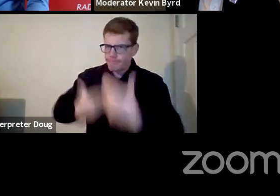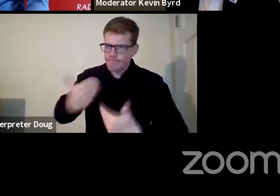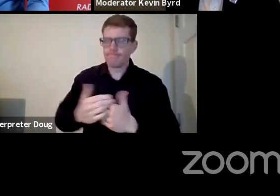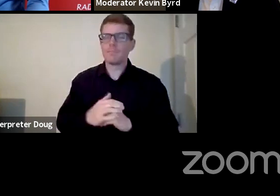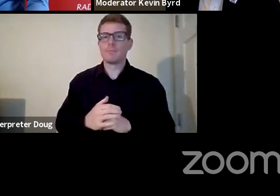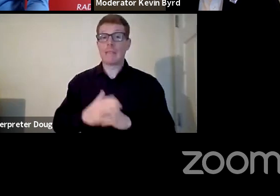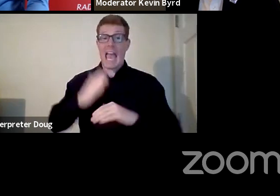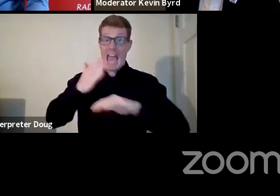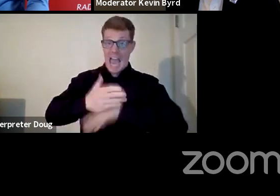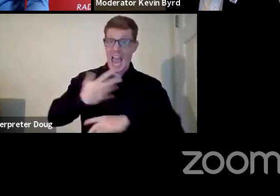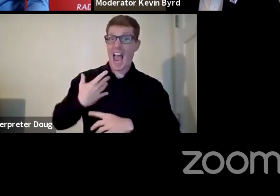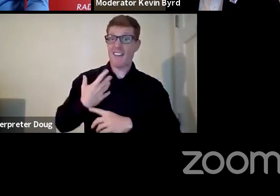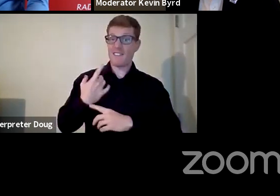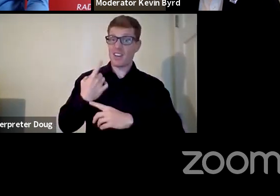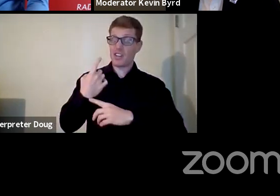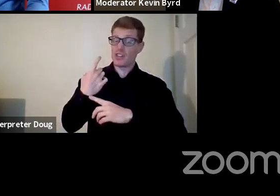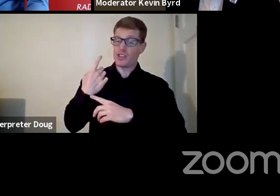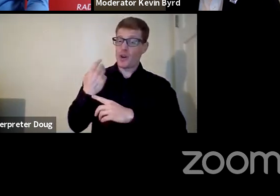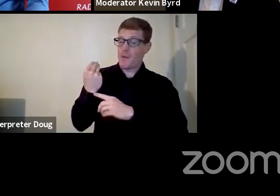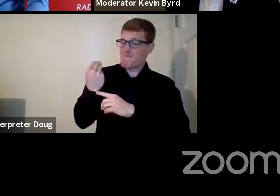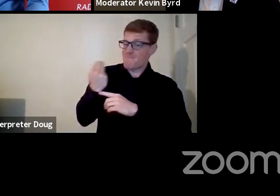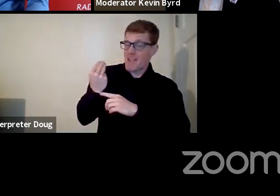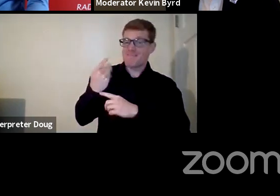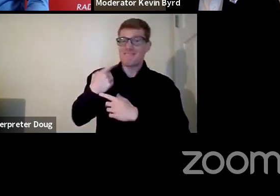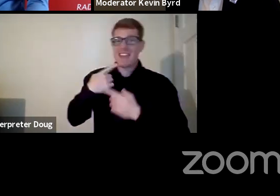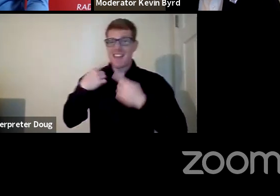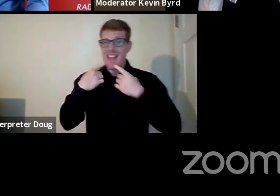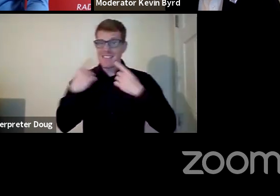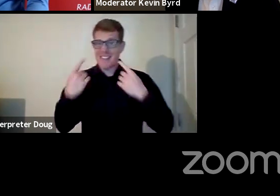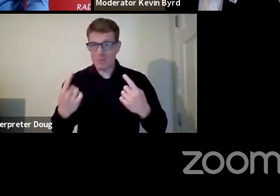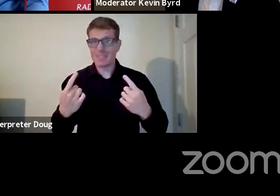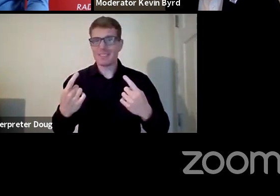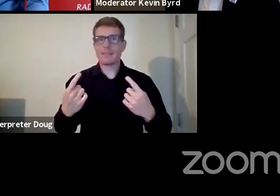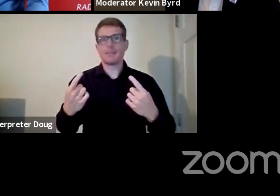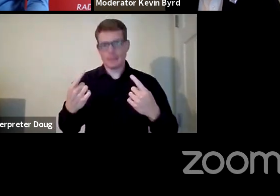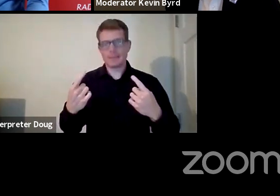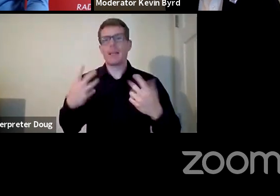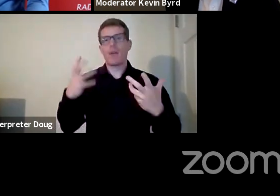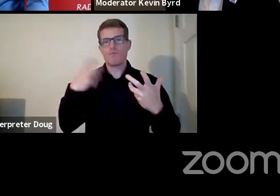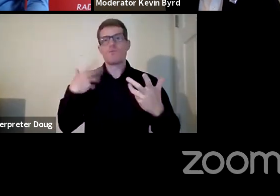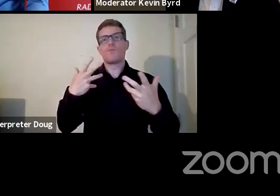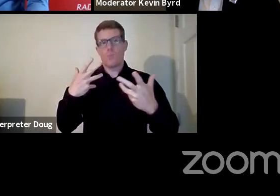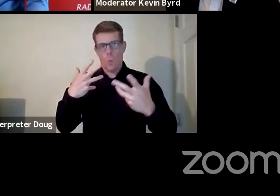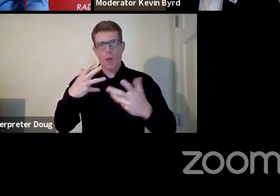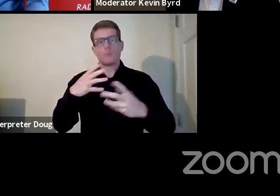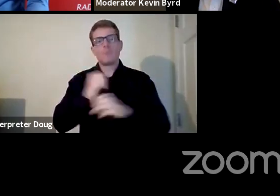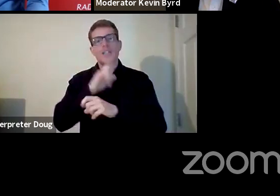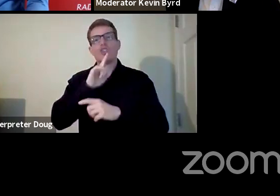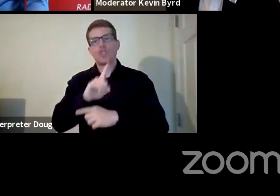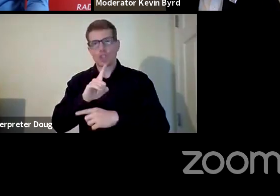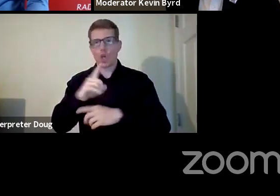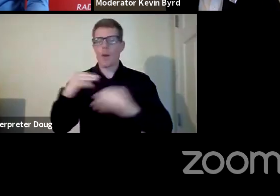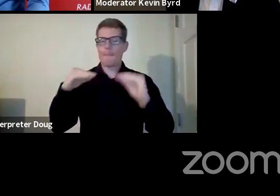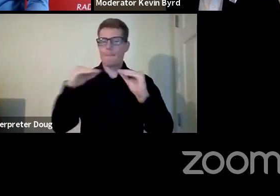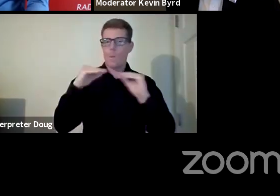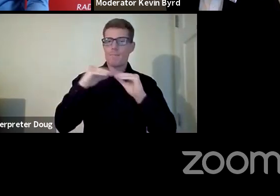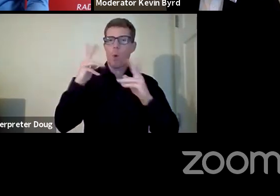other groups that haven't been in the room. So that's just going to grow and grow and grow as we approach the fall.